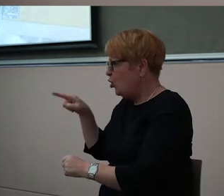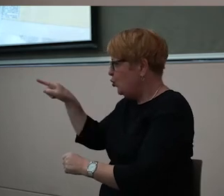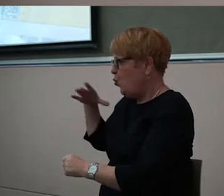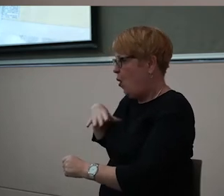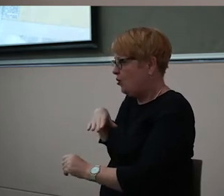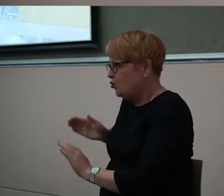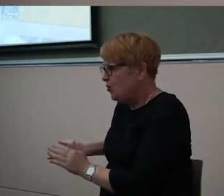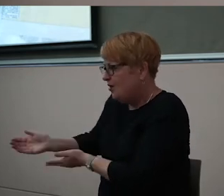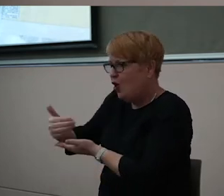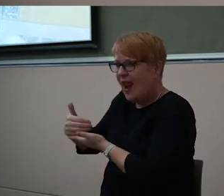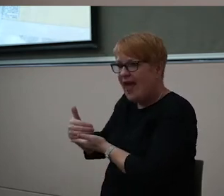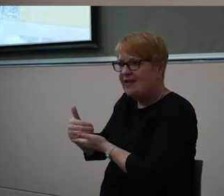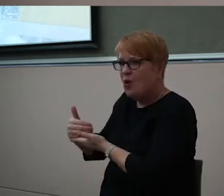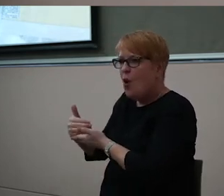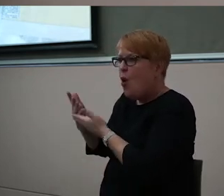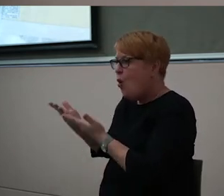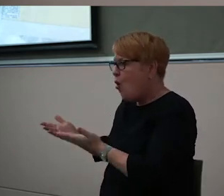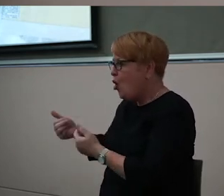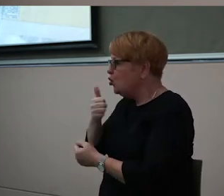Did it begin with family? Like, I think about,